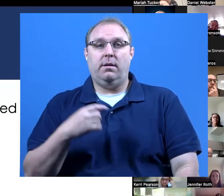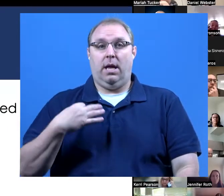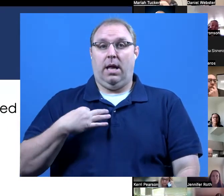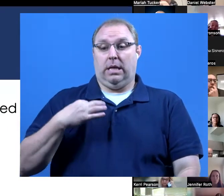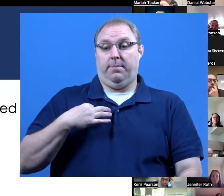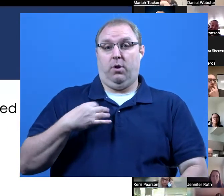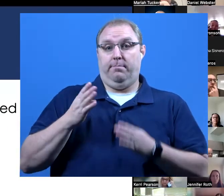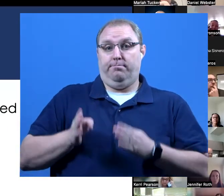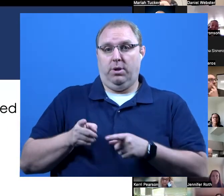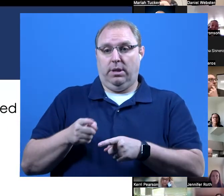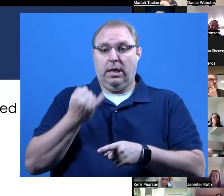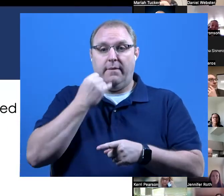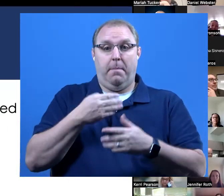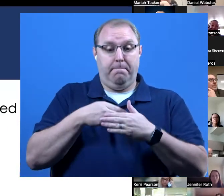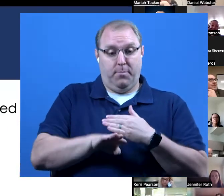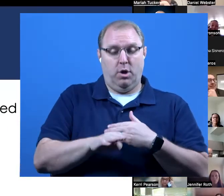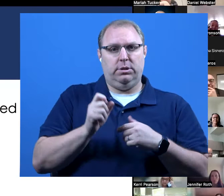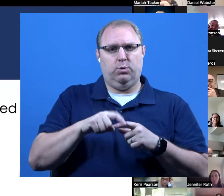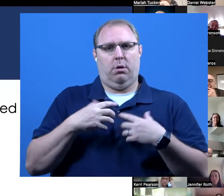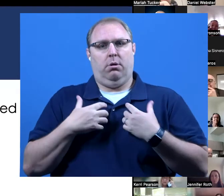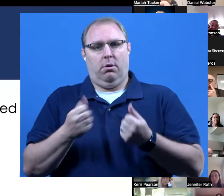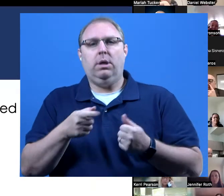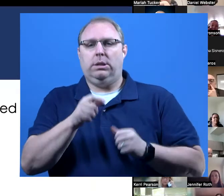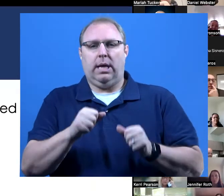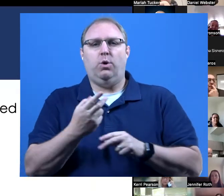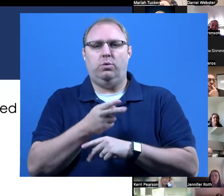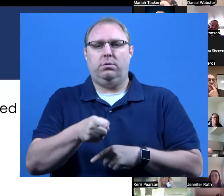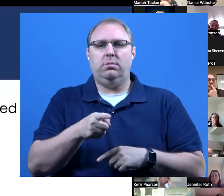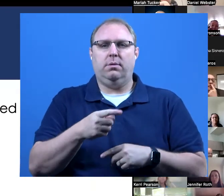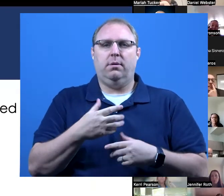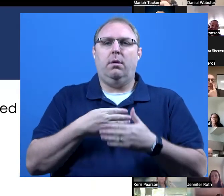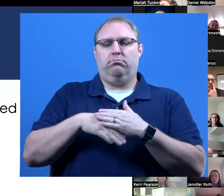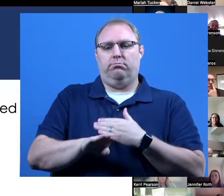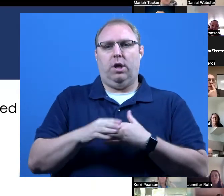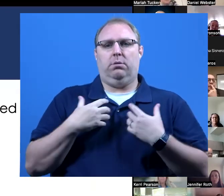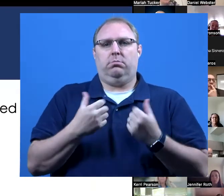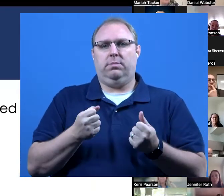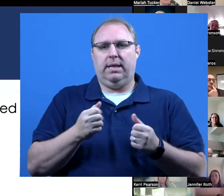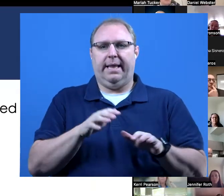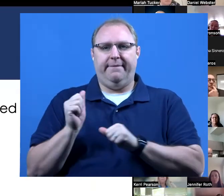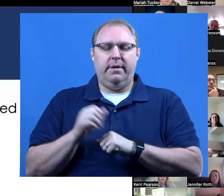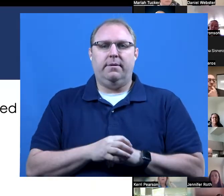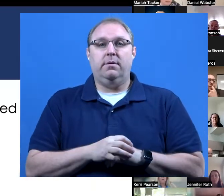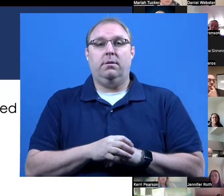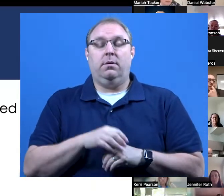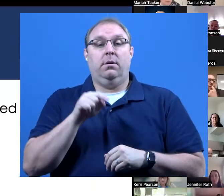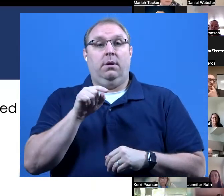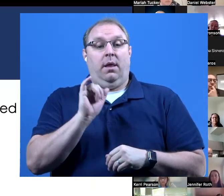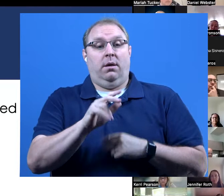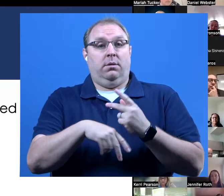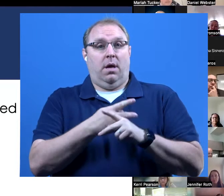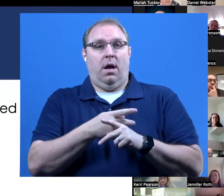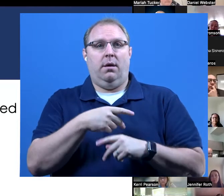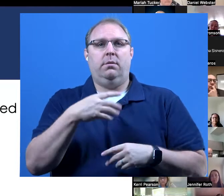Hey, you beat me. Eligible employees recovering from childbirth are entitled to postpartum